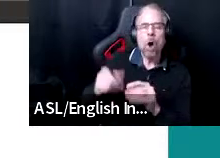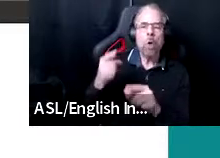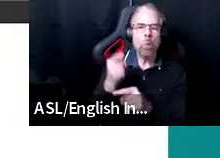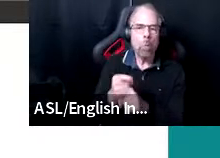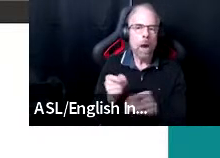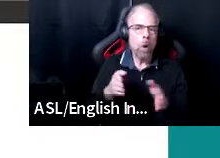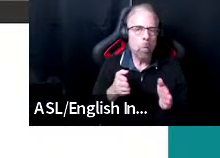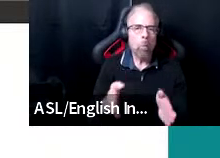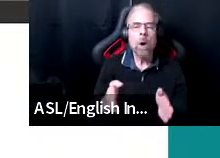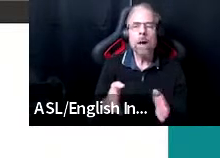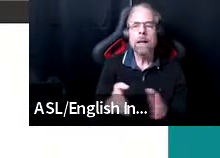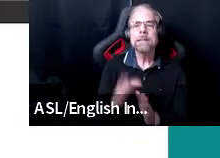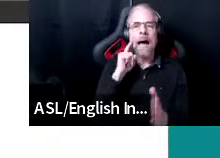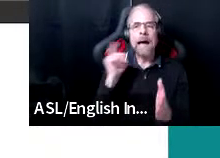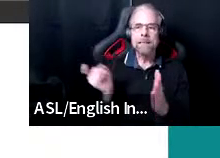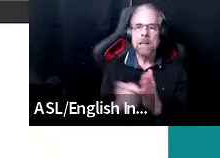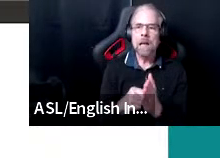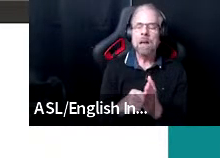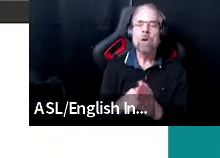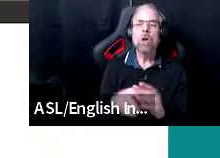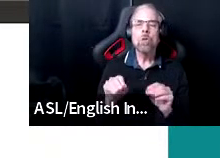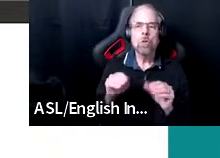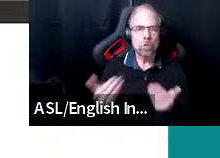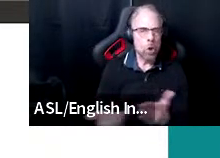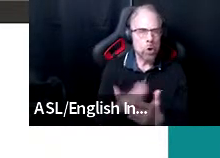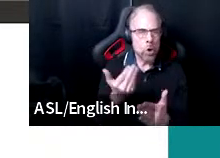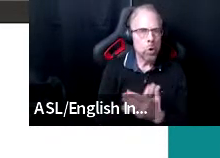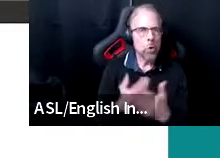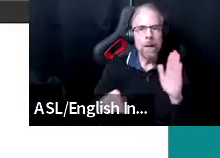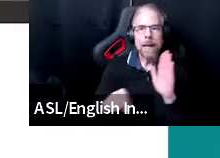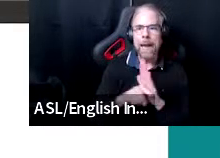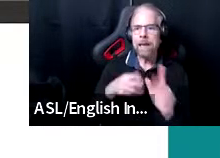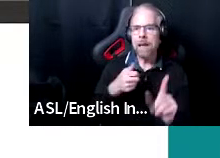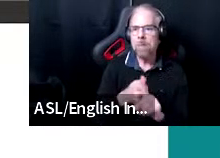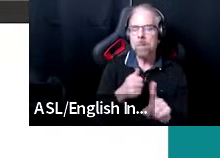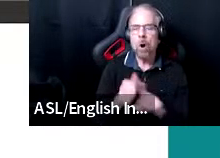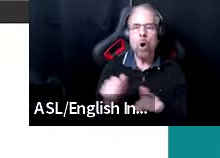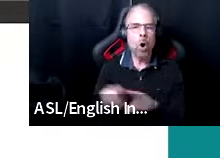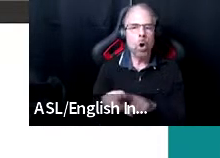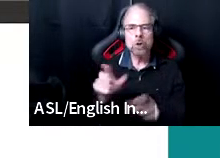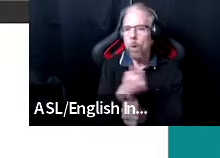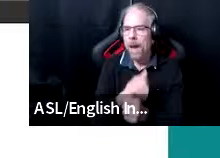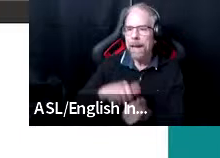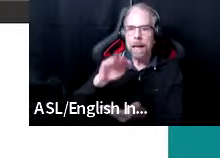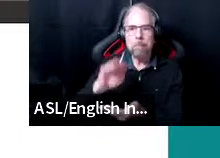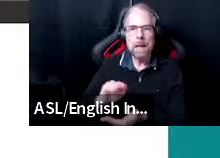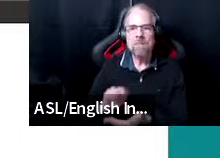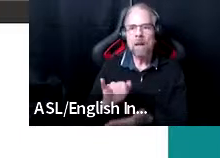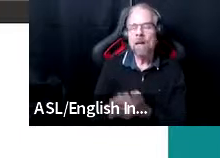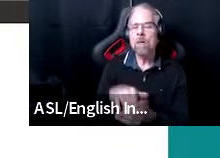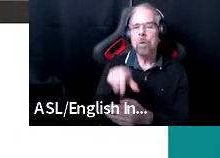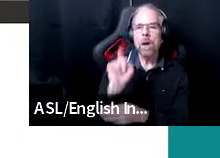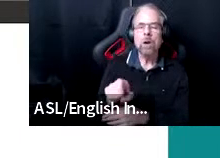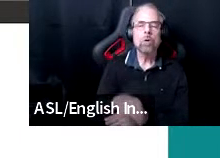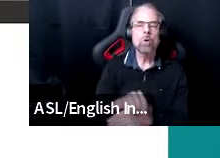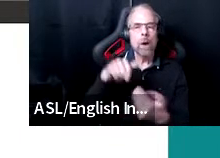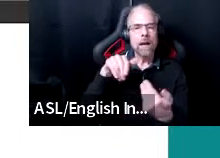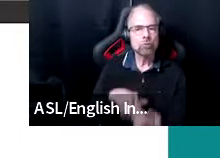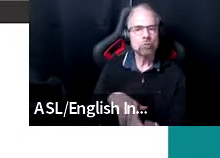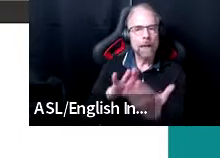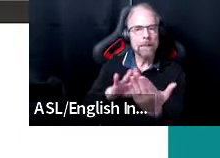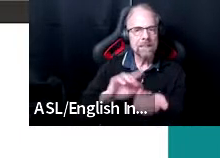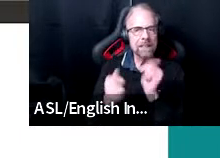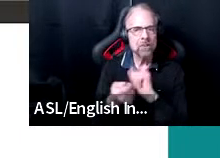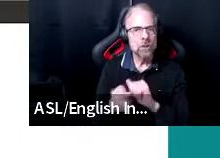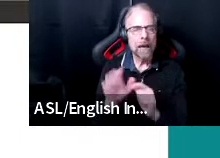the new adverse impacts and any mitigation that was necessary to address the change conditions. And so